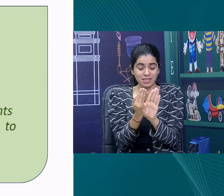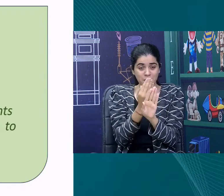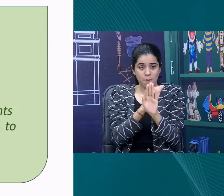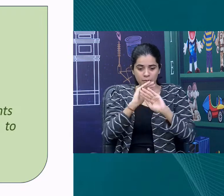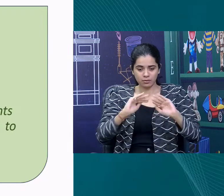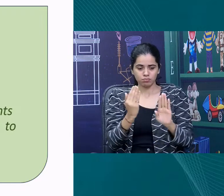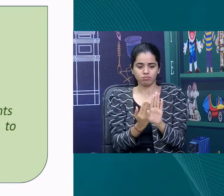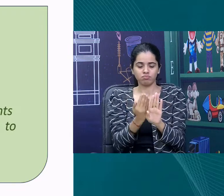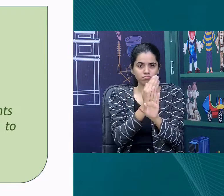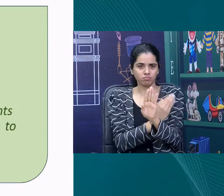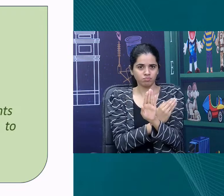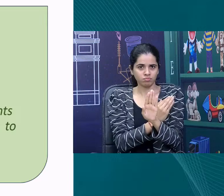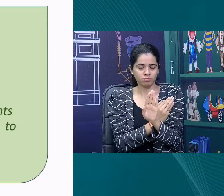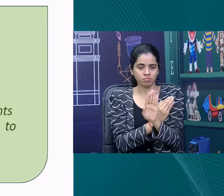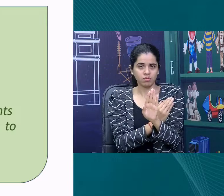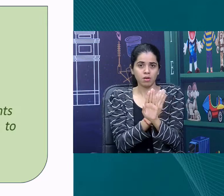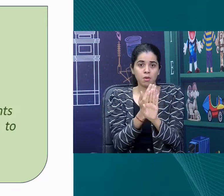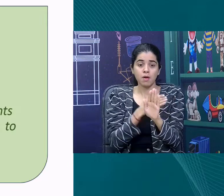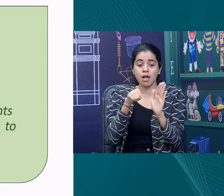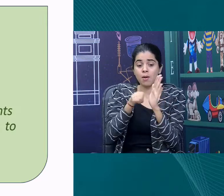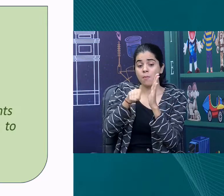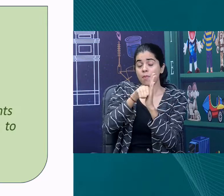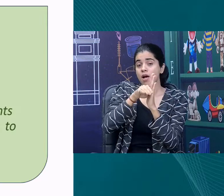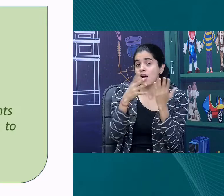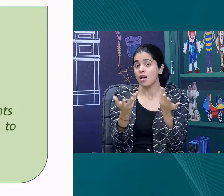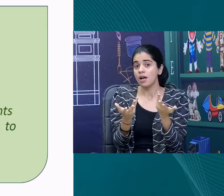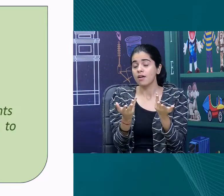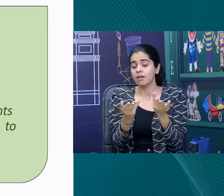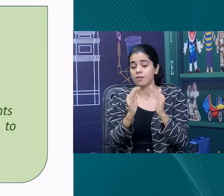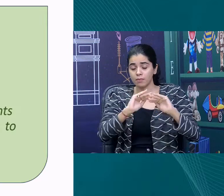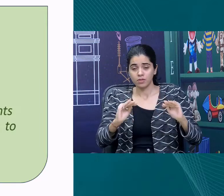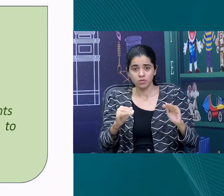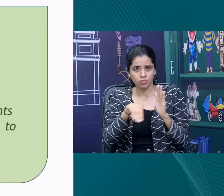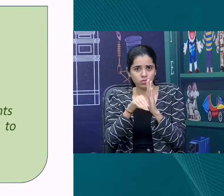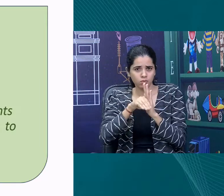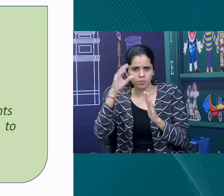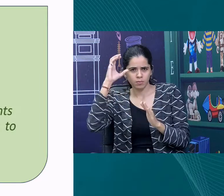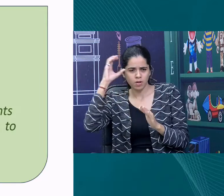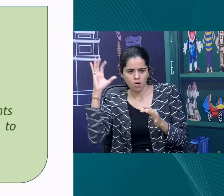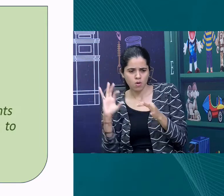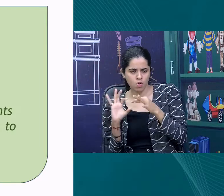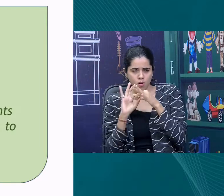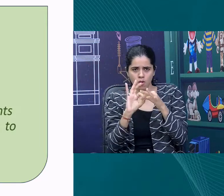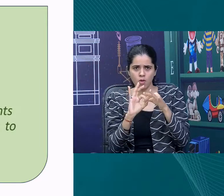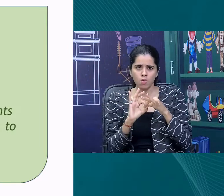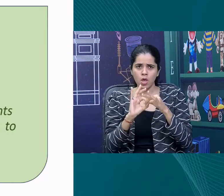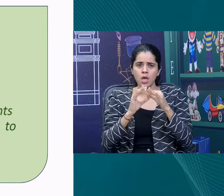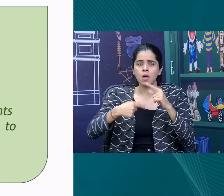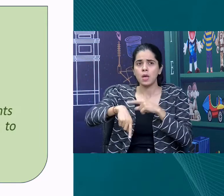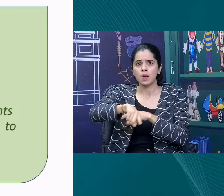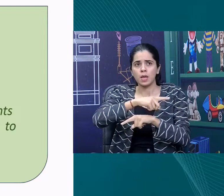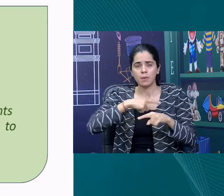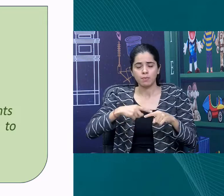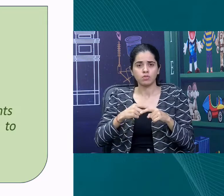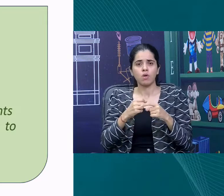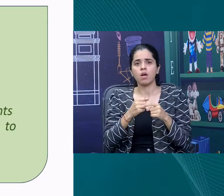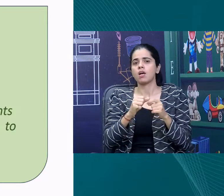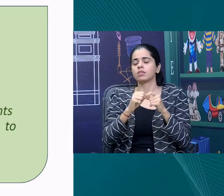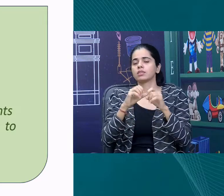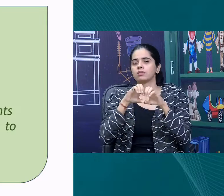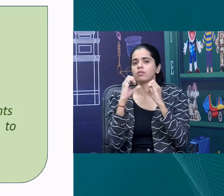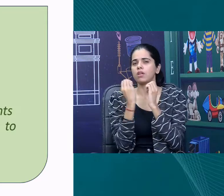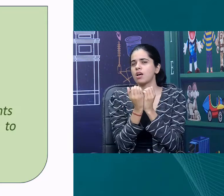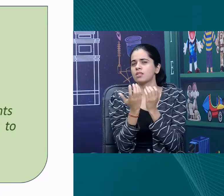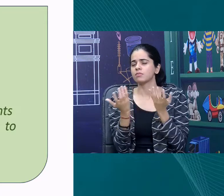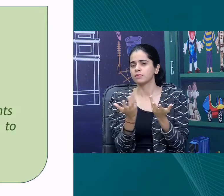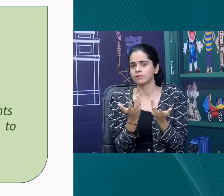requisites are and what are the level of the student, so that I can adapt my content to suit the proficiency level of the whole class. And